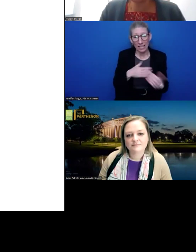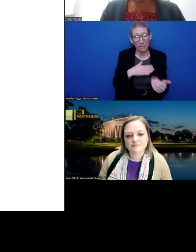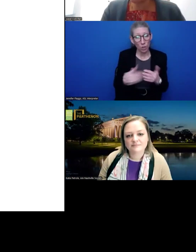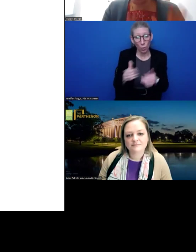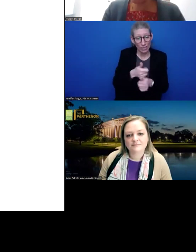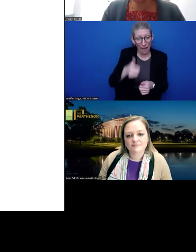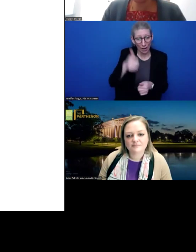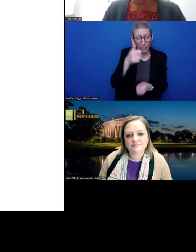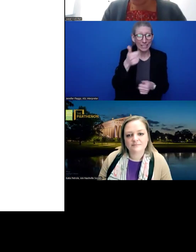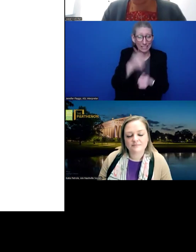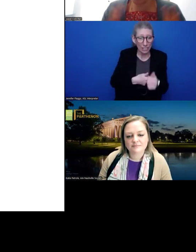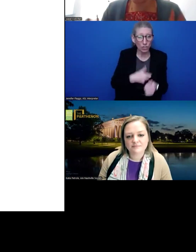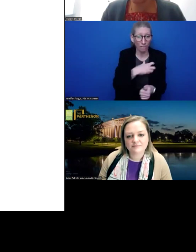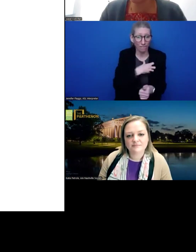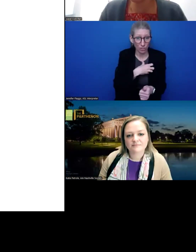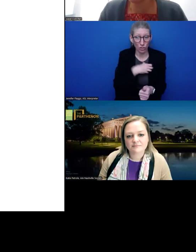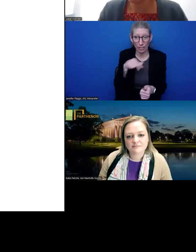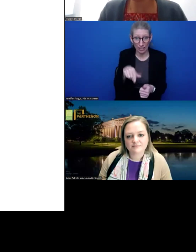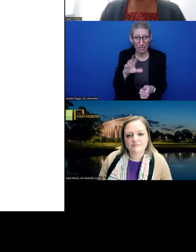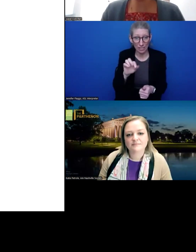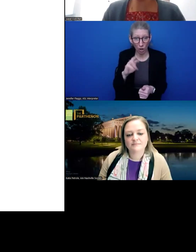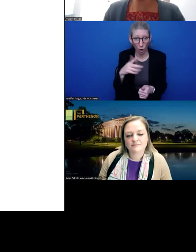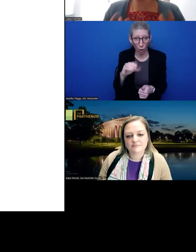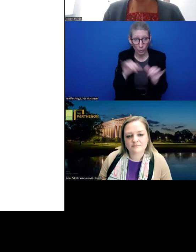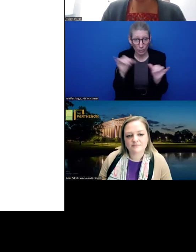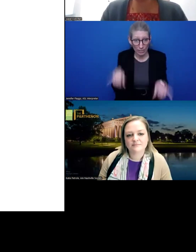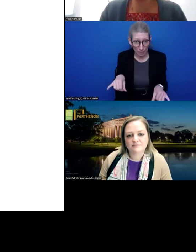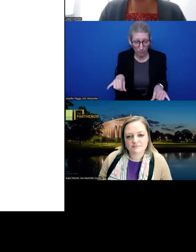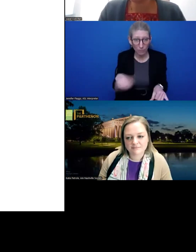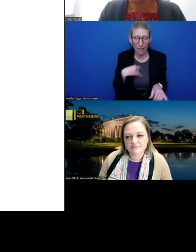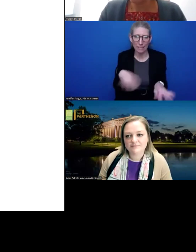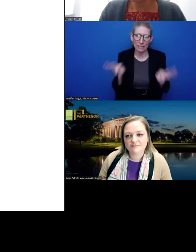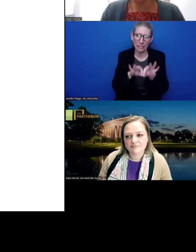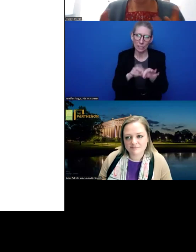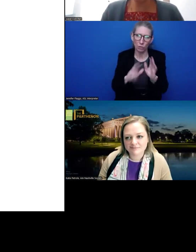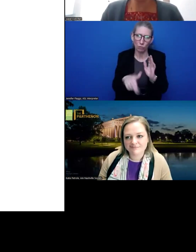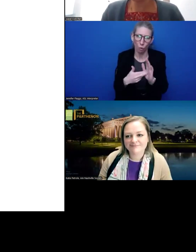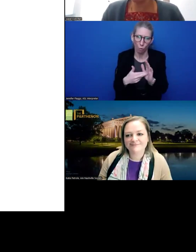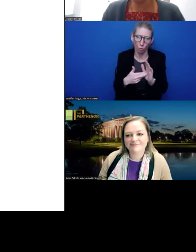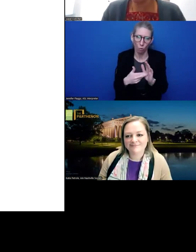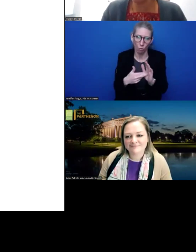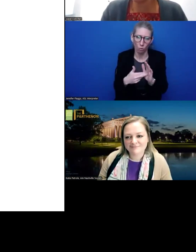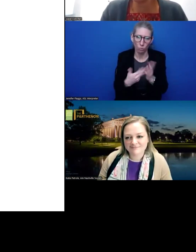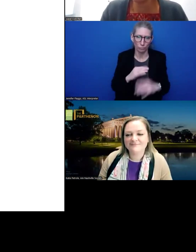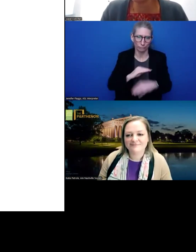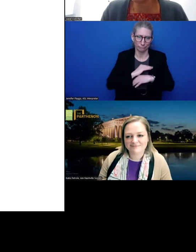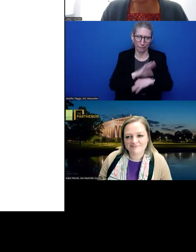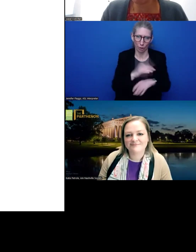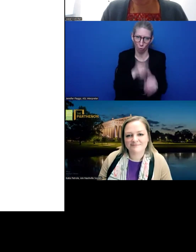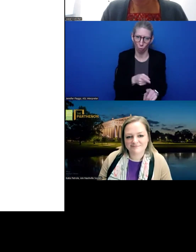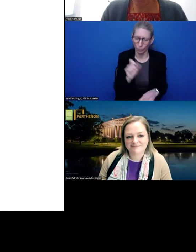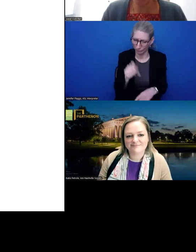hierarchical, each official in this cargo system play a key role in fulfill their goals. I think